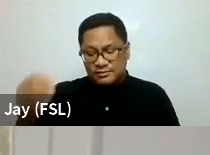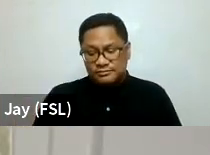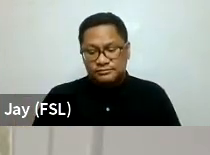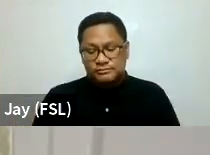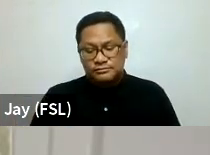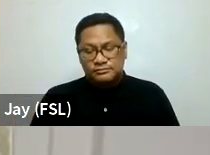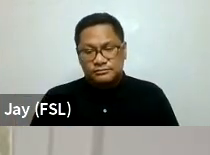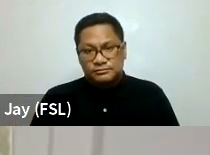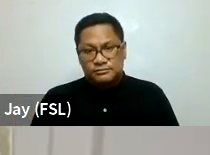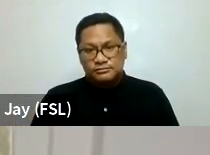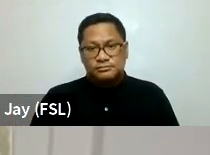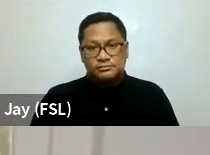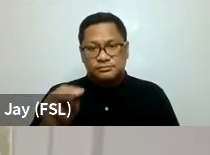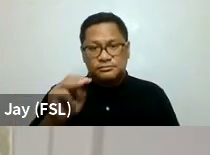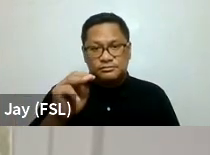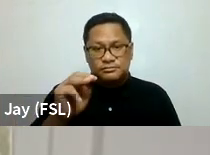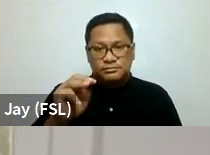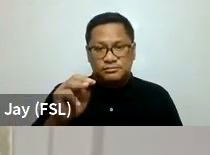slowly